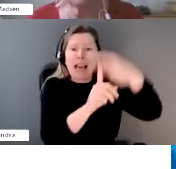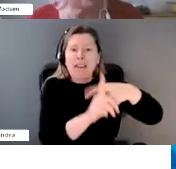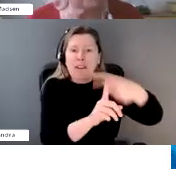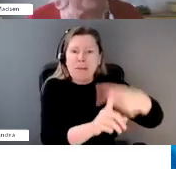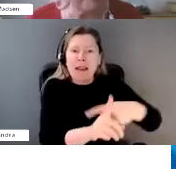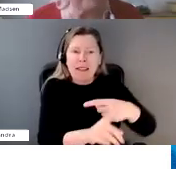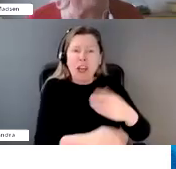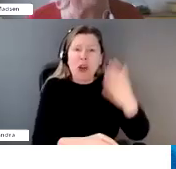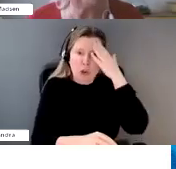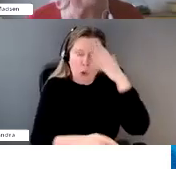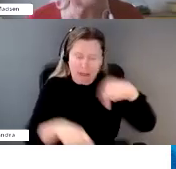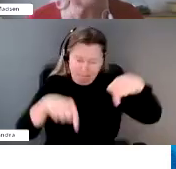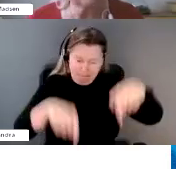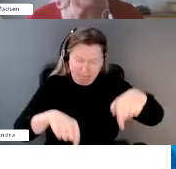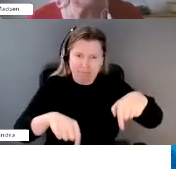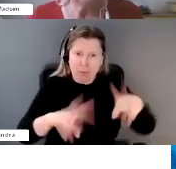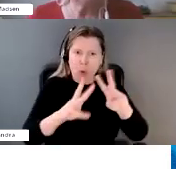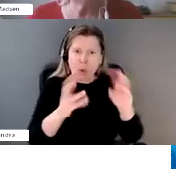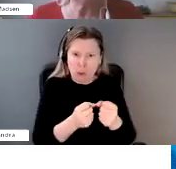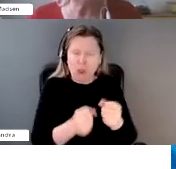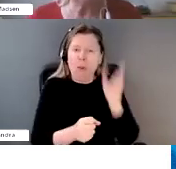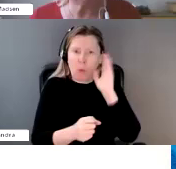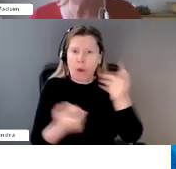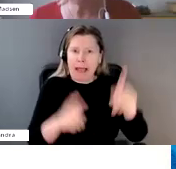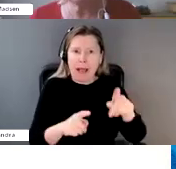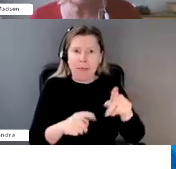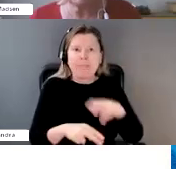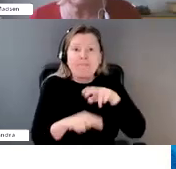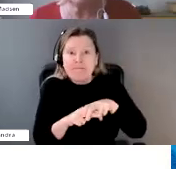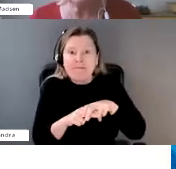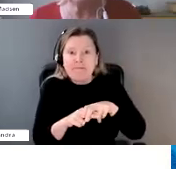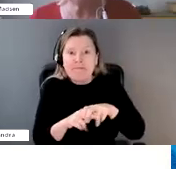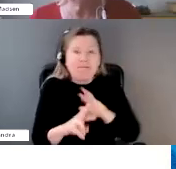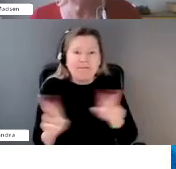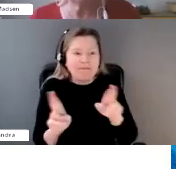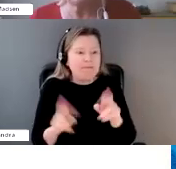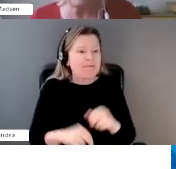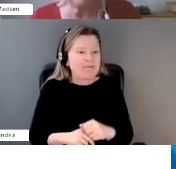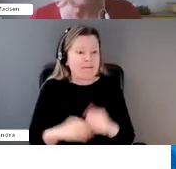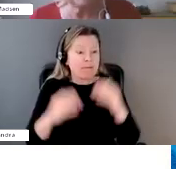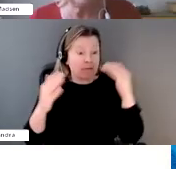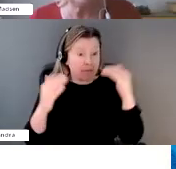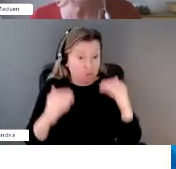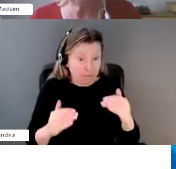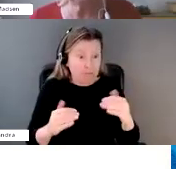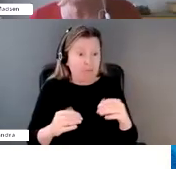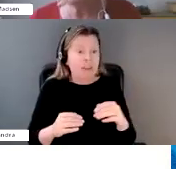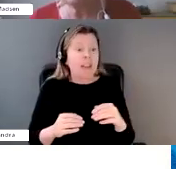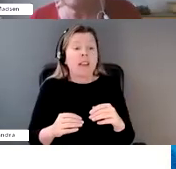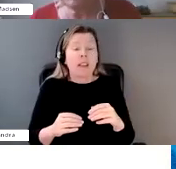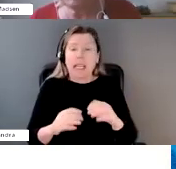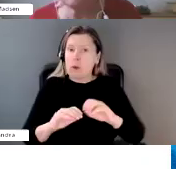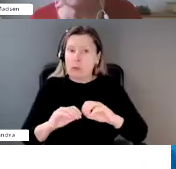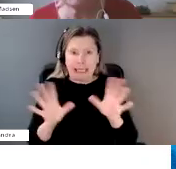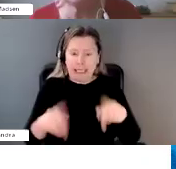the workshops would be happening. They were clear, and it was learning, that there were aims laid out, new